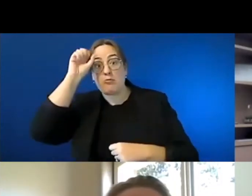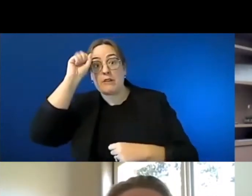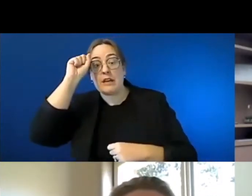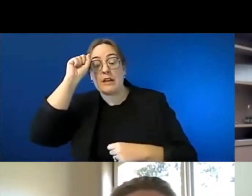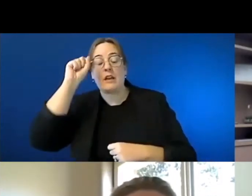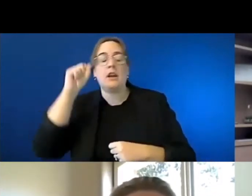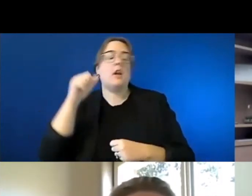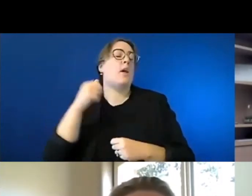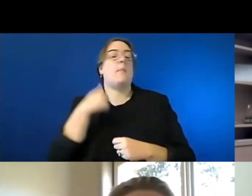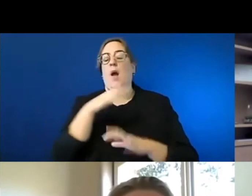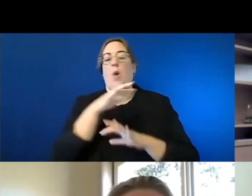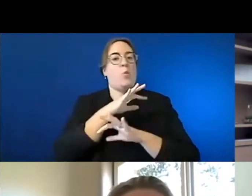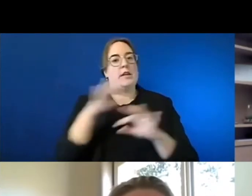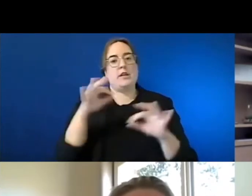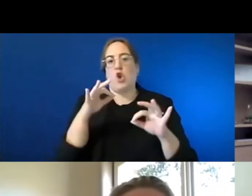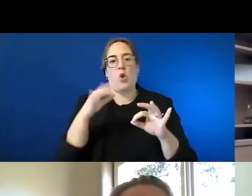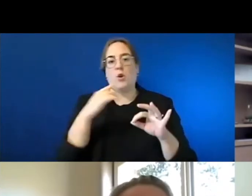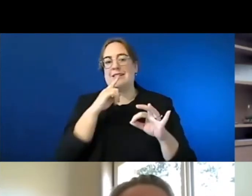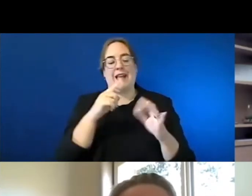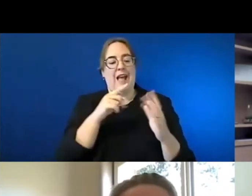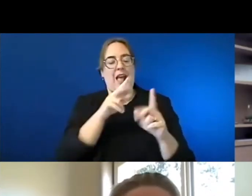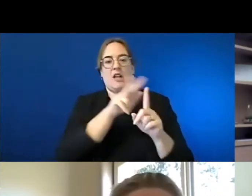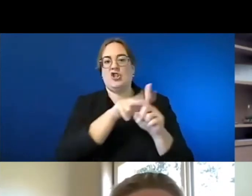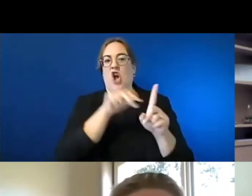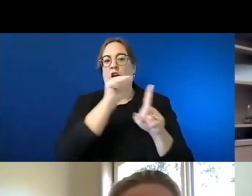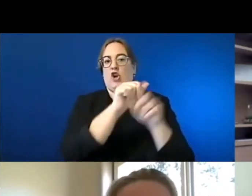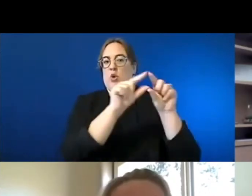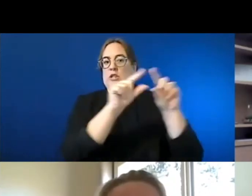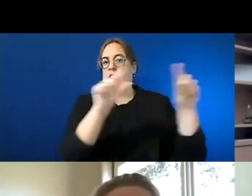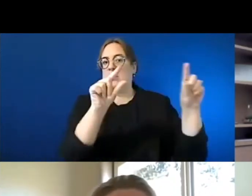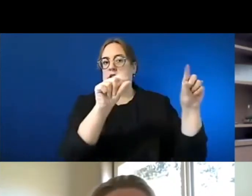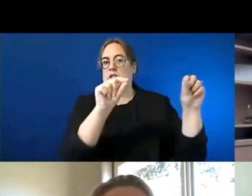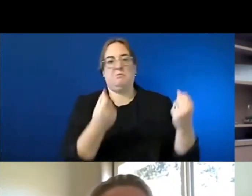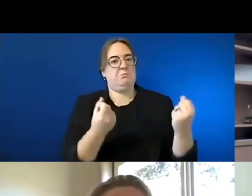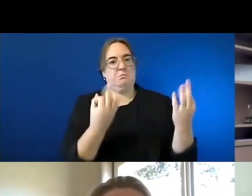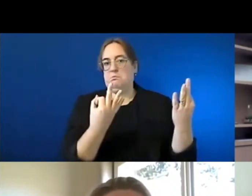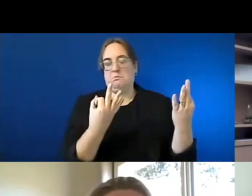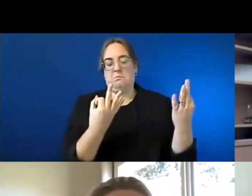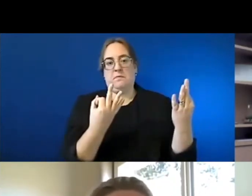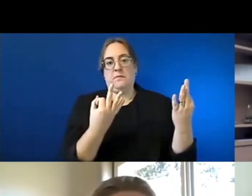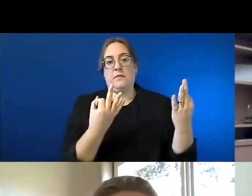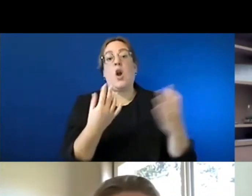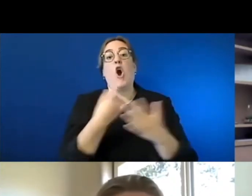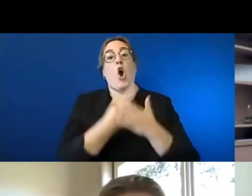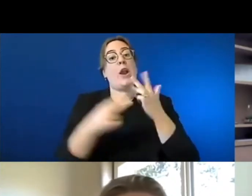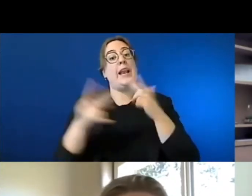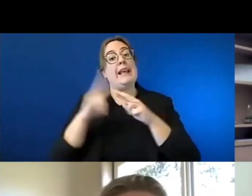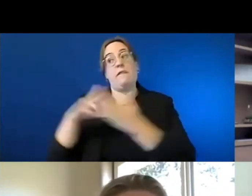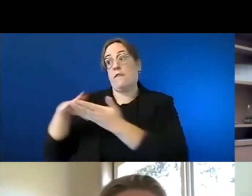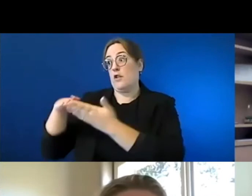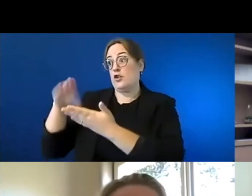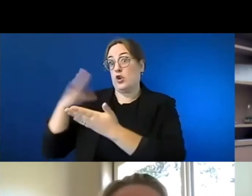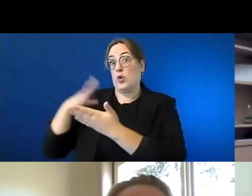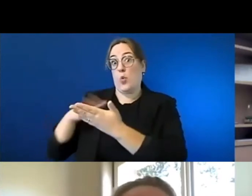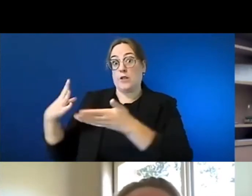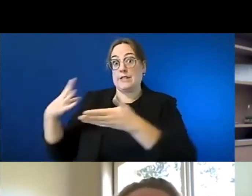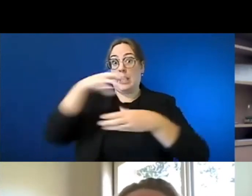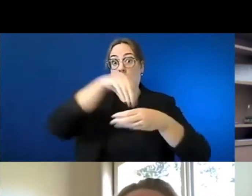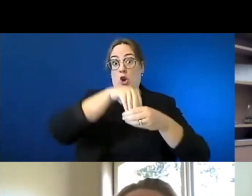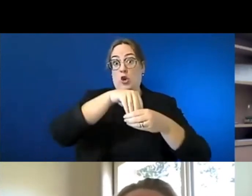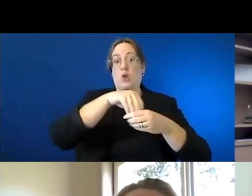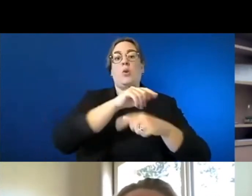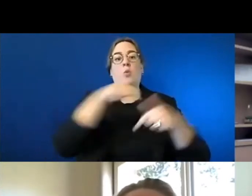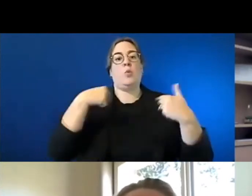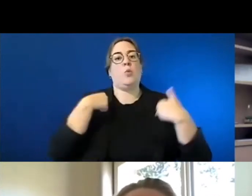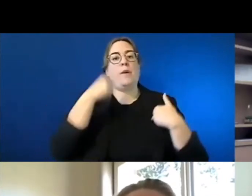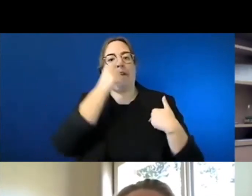we don't generally say what the actual disability is unless the student would like us to do that.